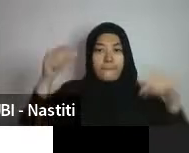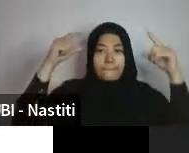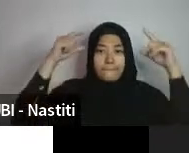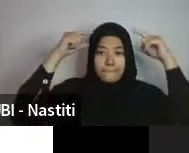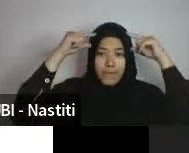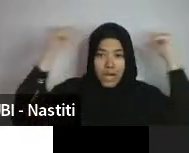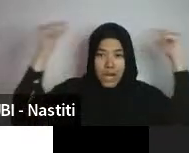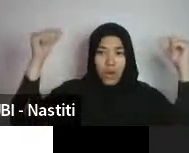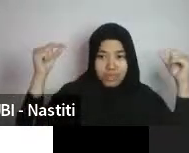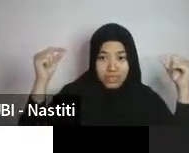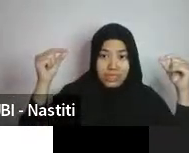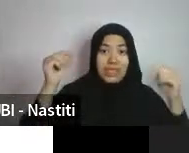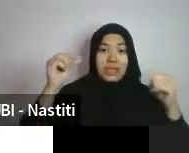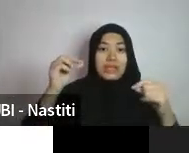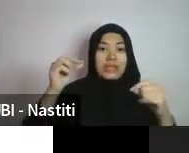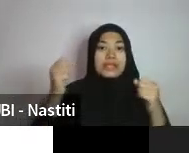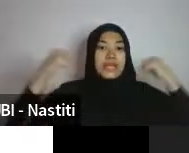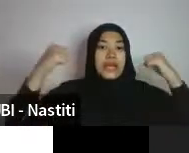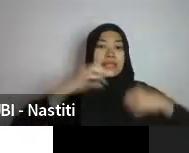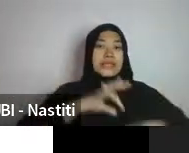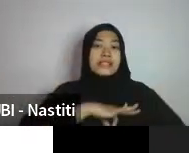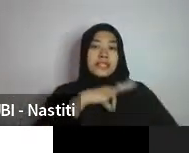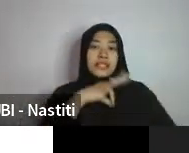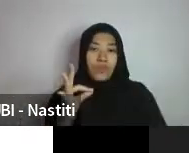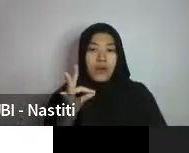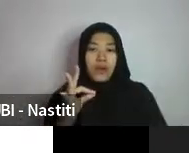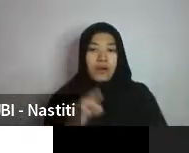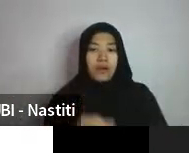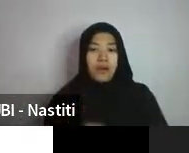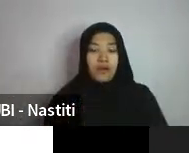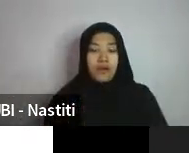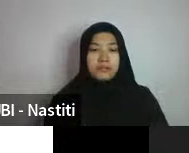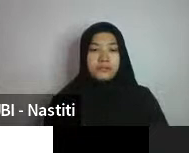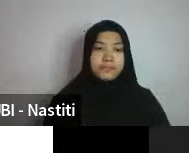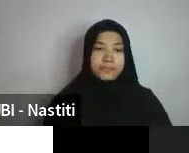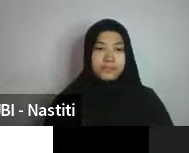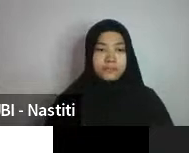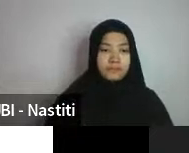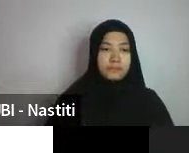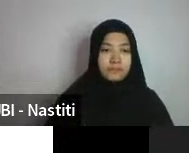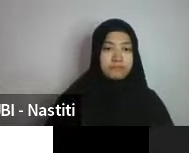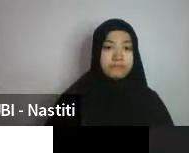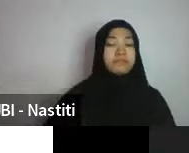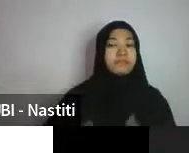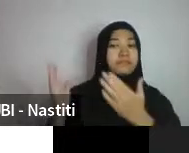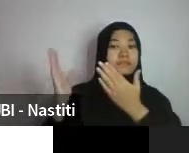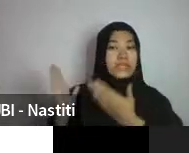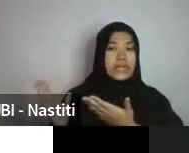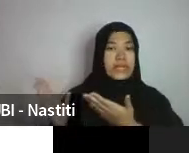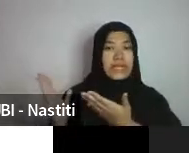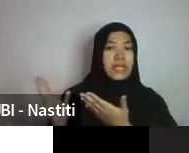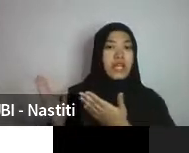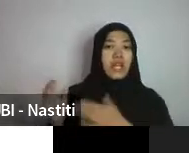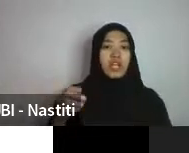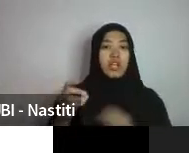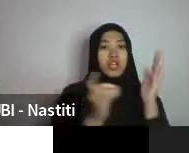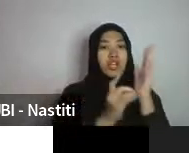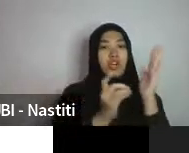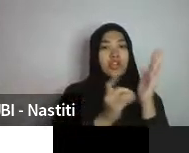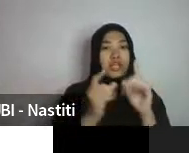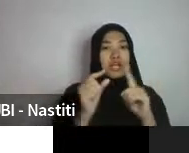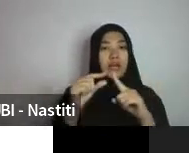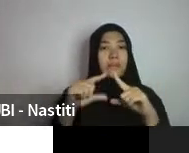Pandu Setiawan, who unfortunately is no longer with us. He very much was into psychosocial